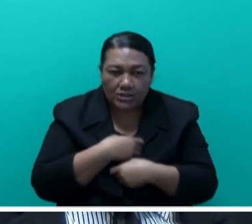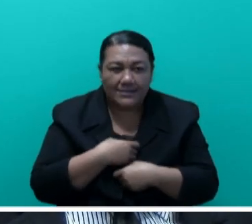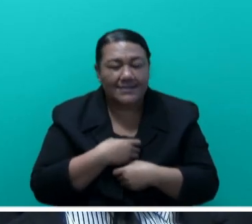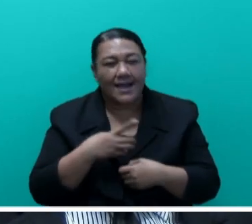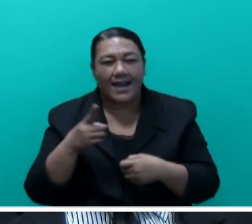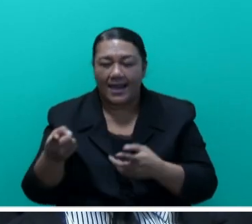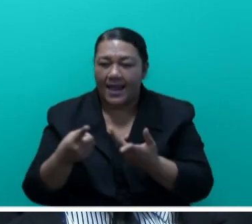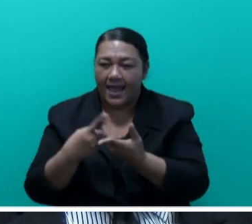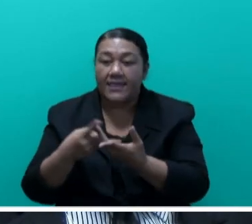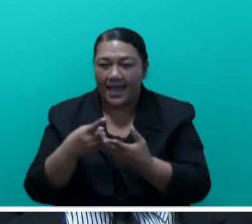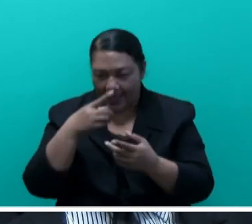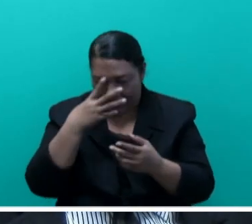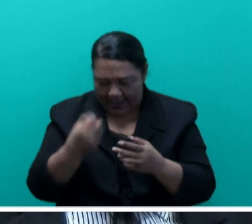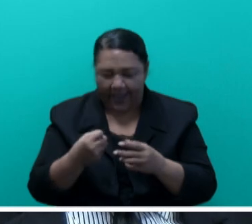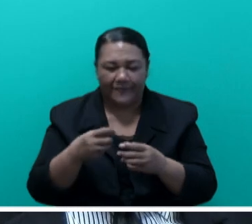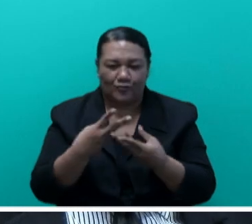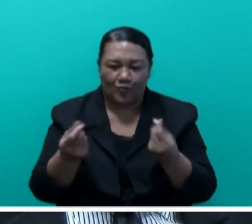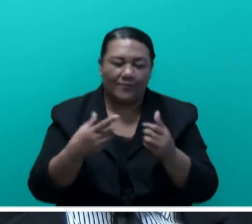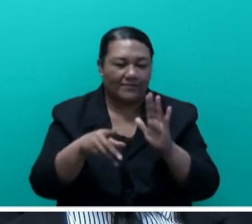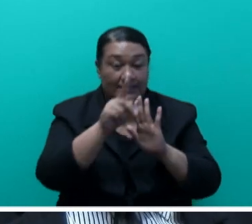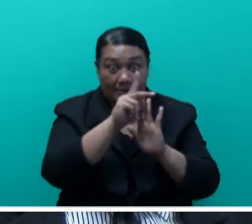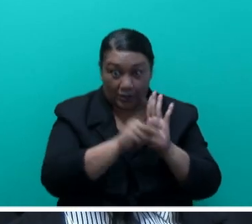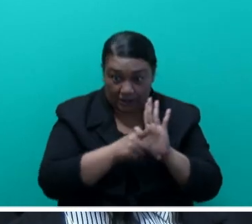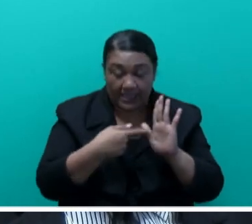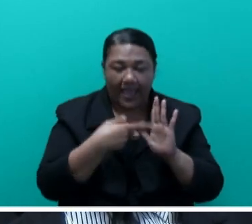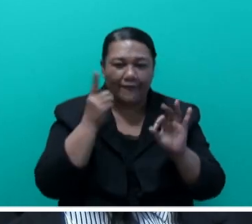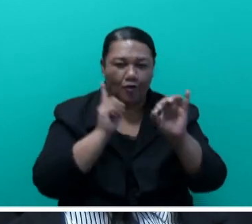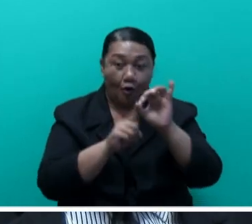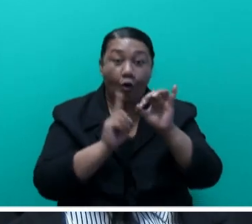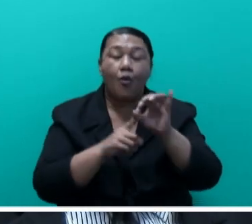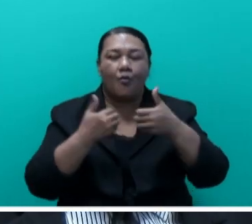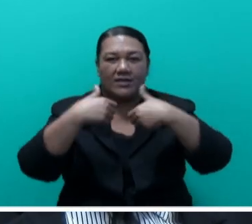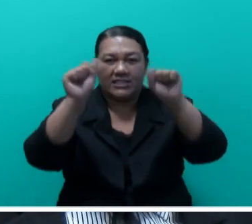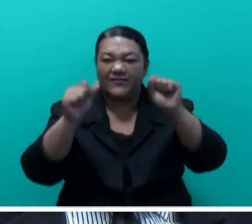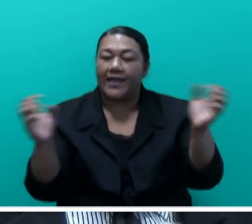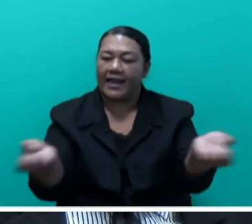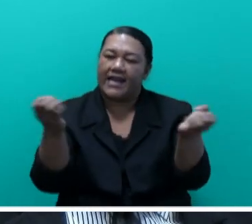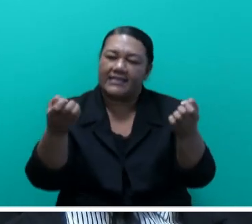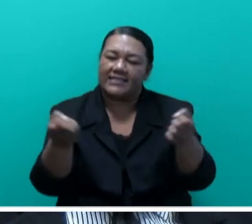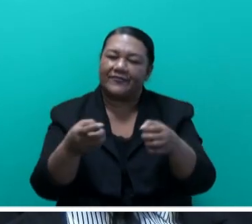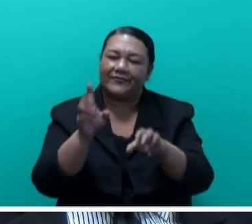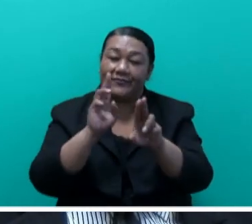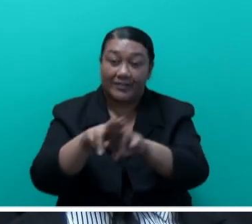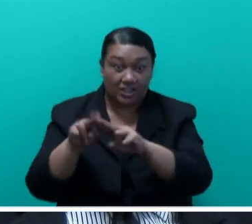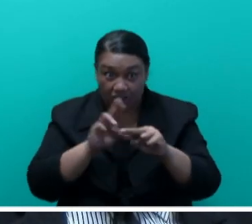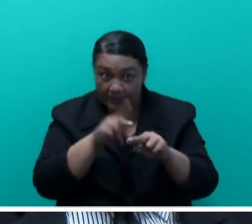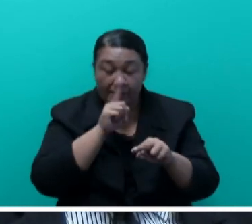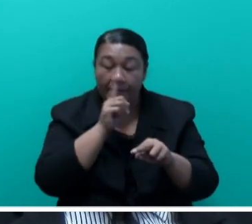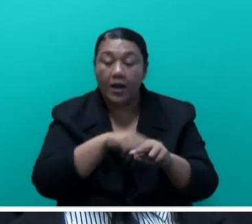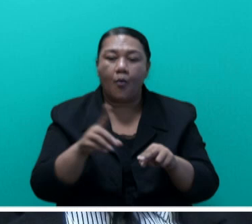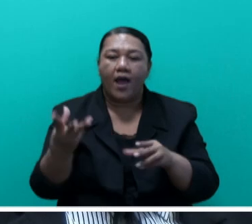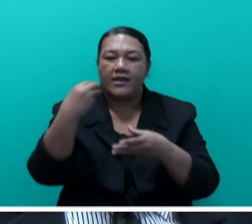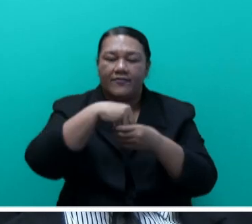This policy aligns with our national health goals by encouraging Fijians to engage in regular